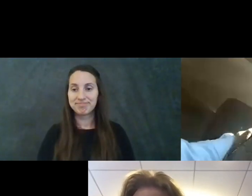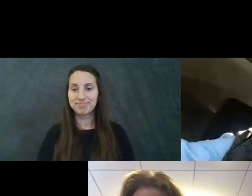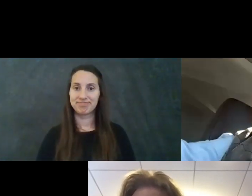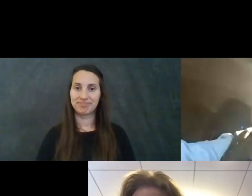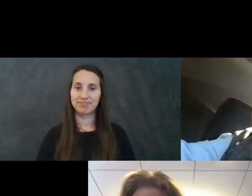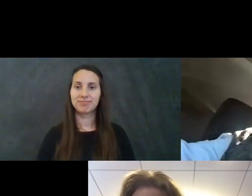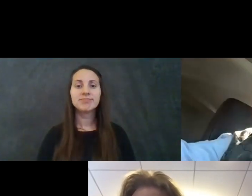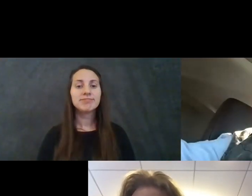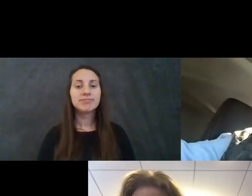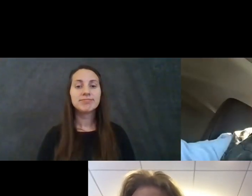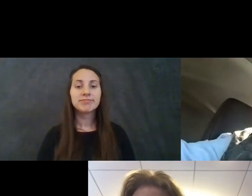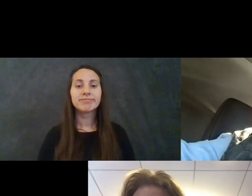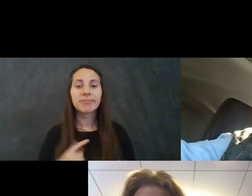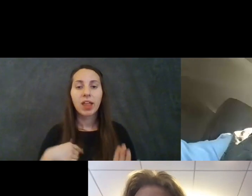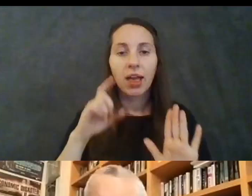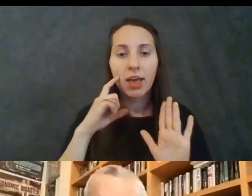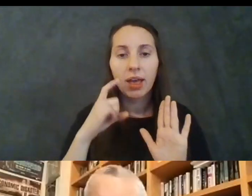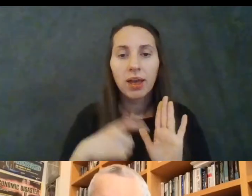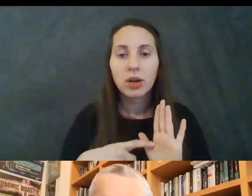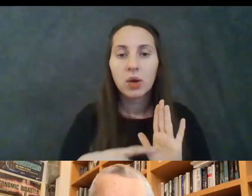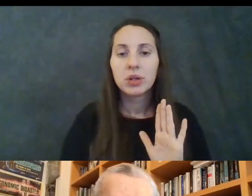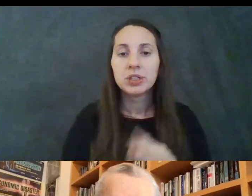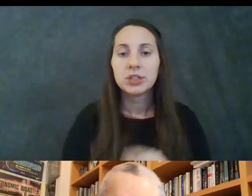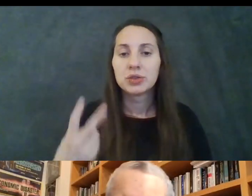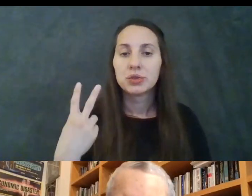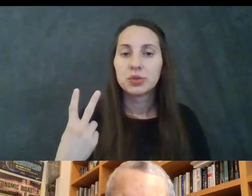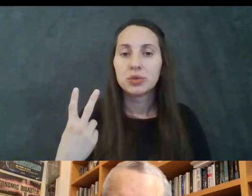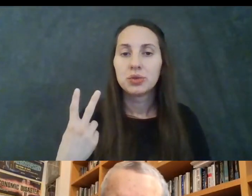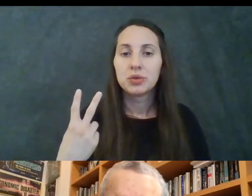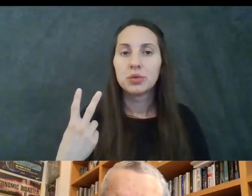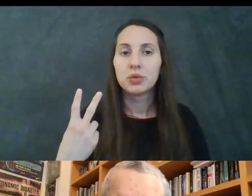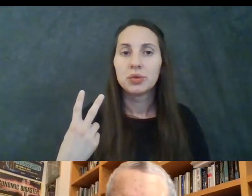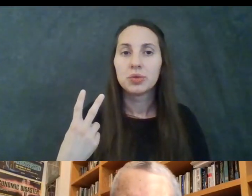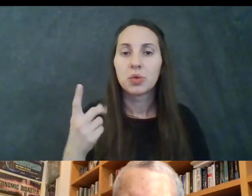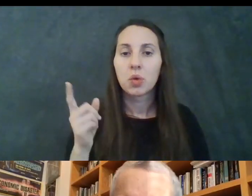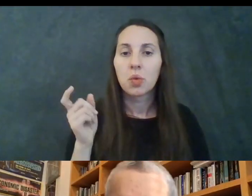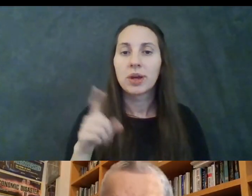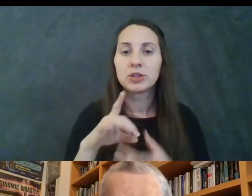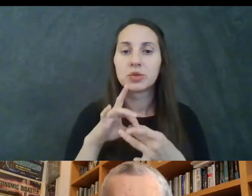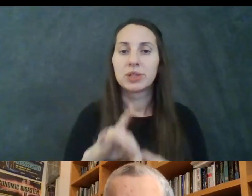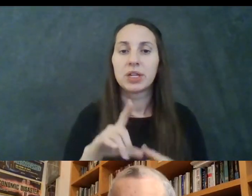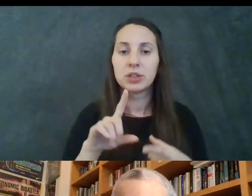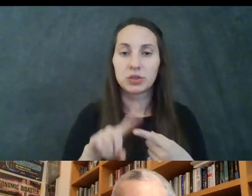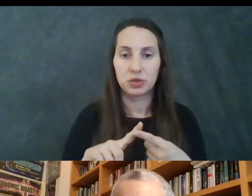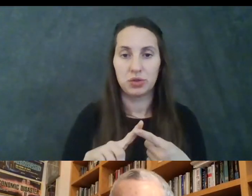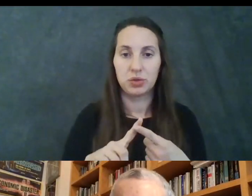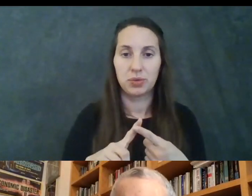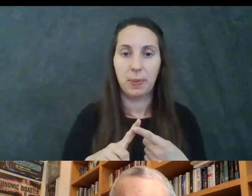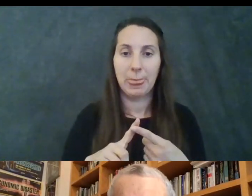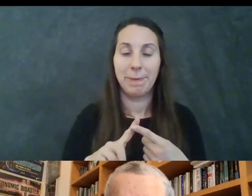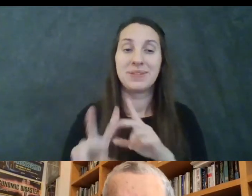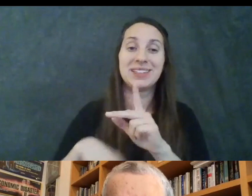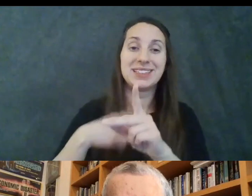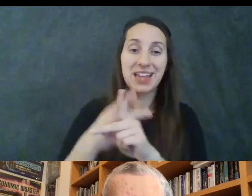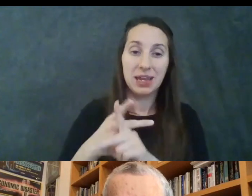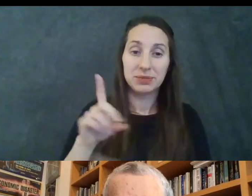Philip, you had two questions in here about the types of disabilities. Was that in the poll? Do you want to take those? Yeah.